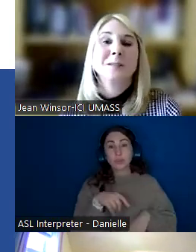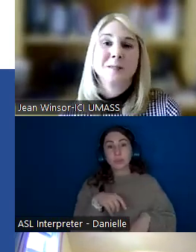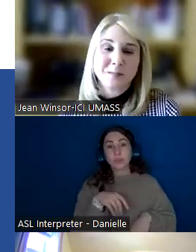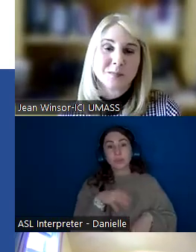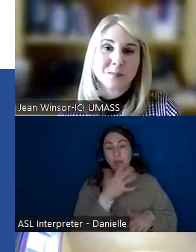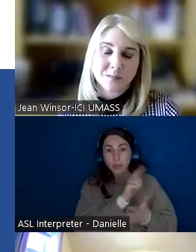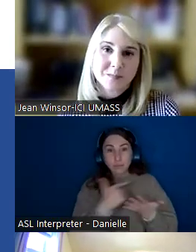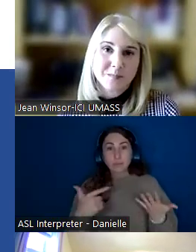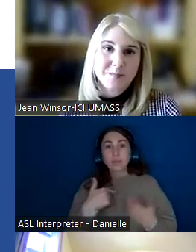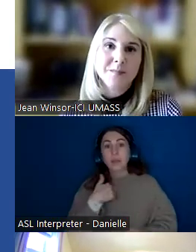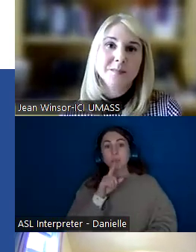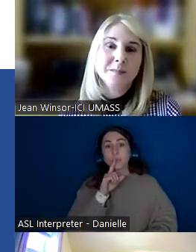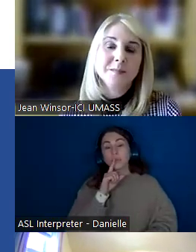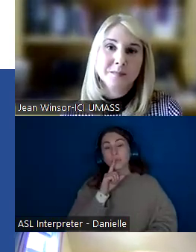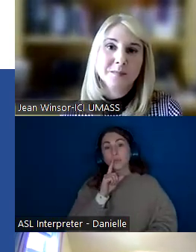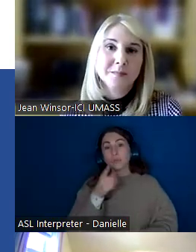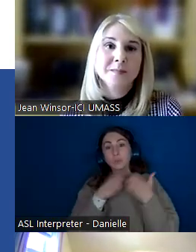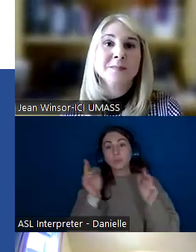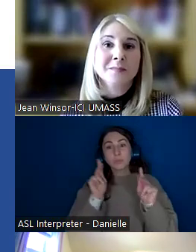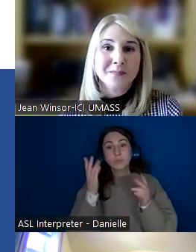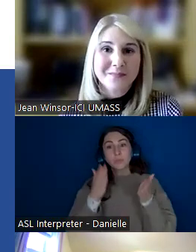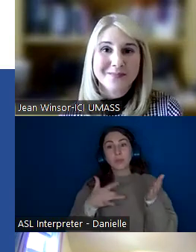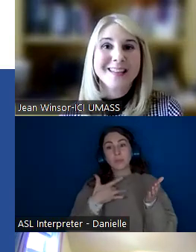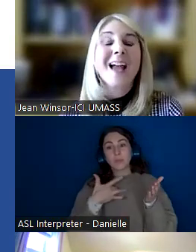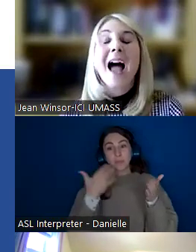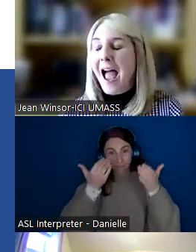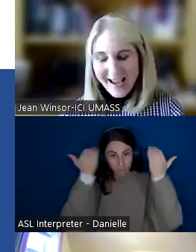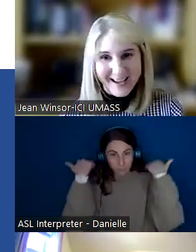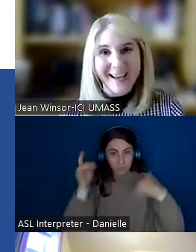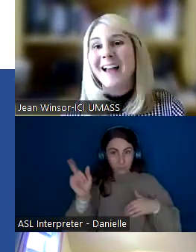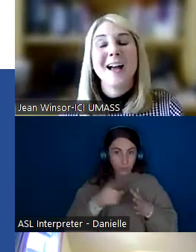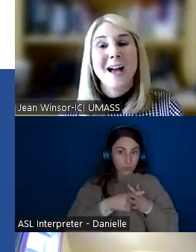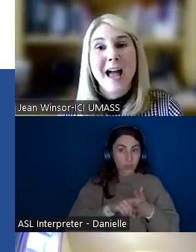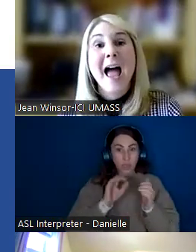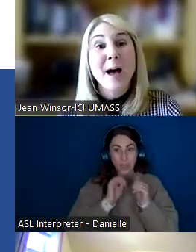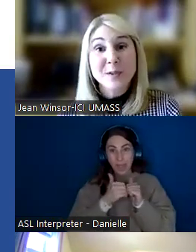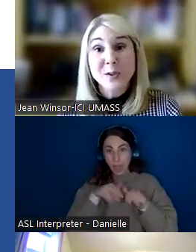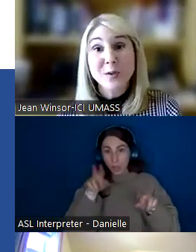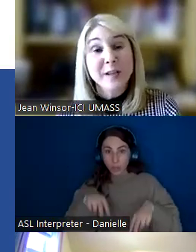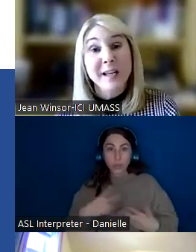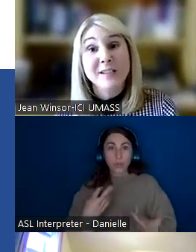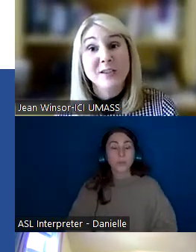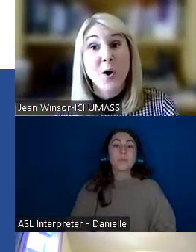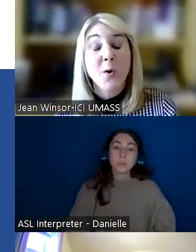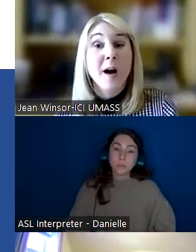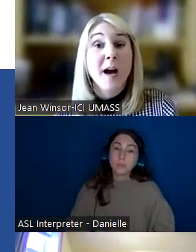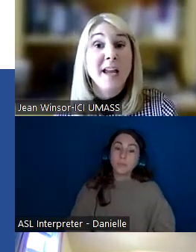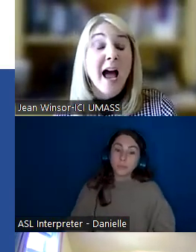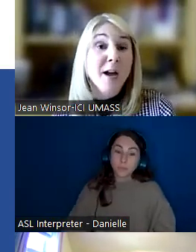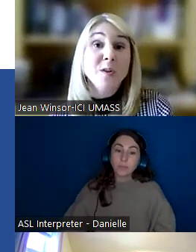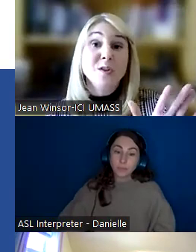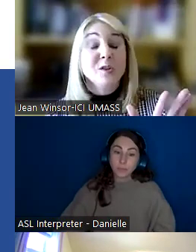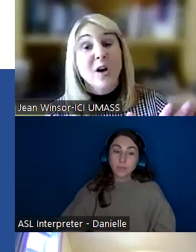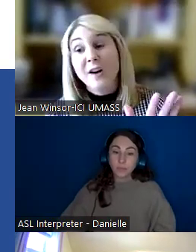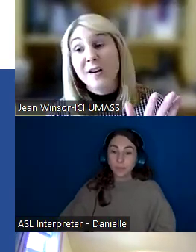sure, at least from this question, that some folks might be overwhelmed and unsure where to start and how to look at this data. Absolutely. So